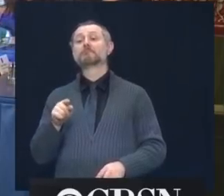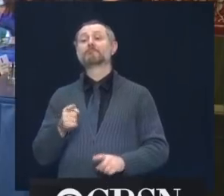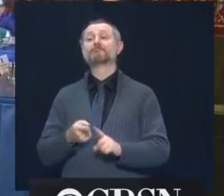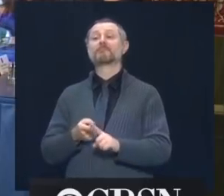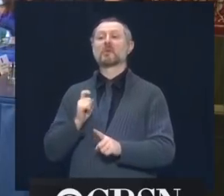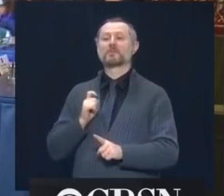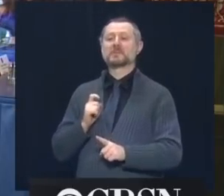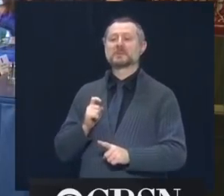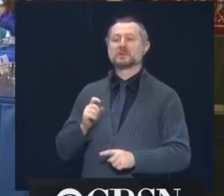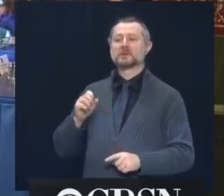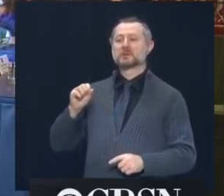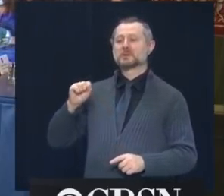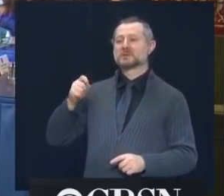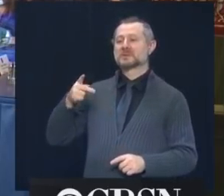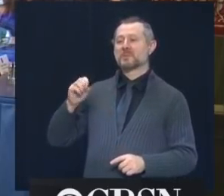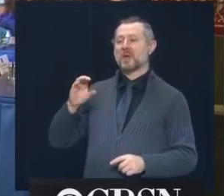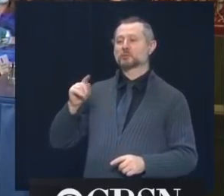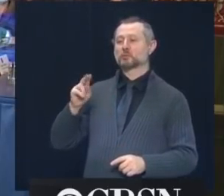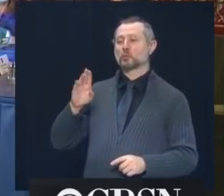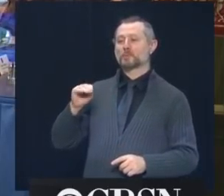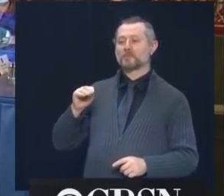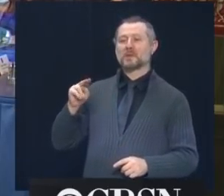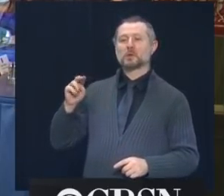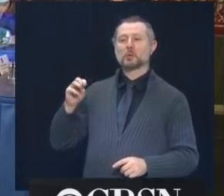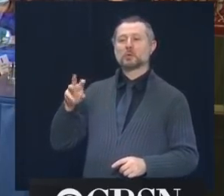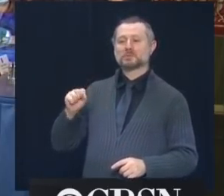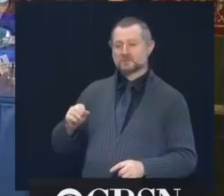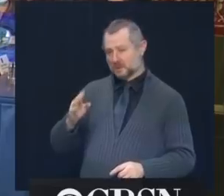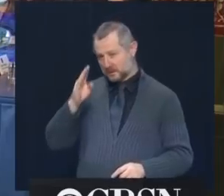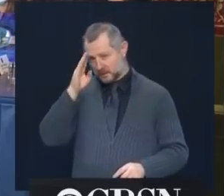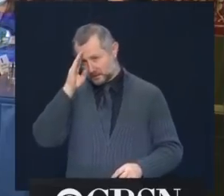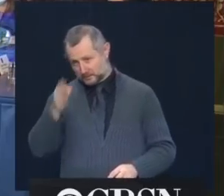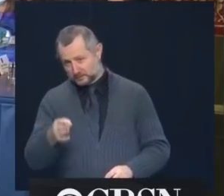Hi, Morgan. Hello, Governor. How are you? Good. How are you?